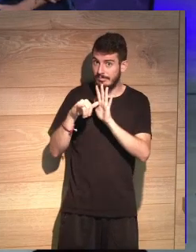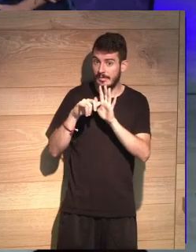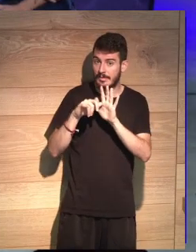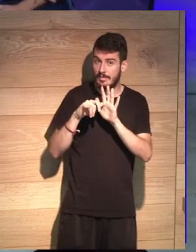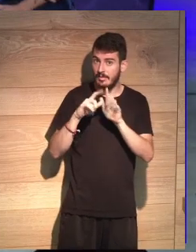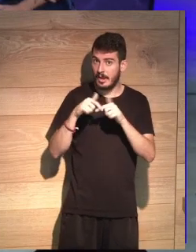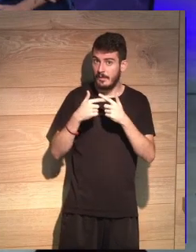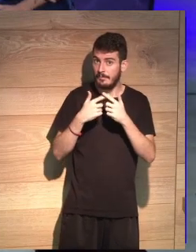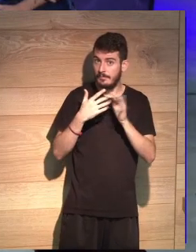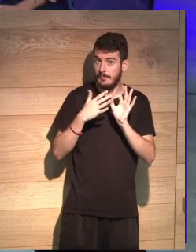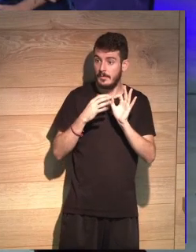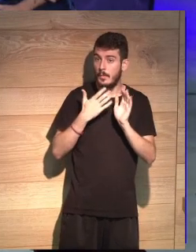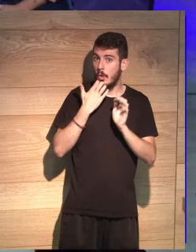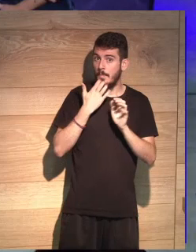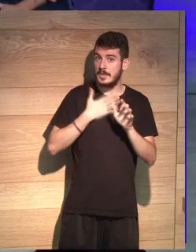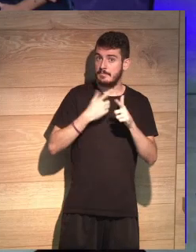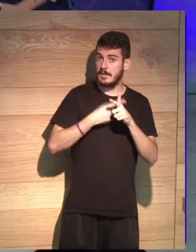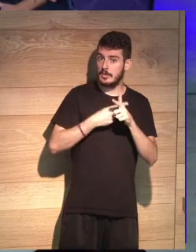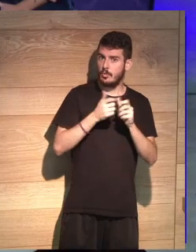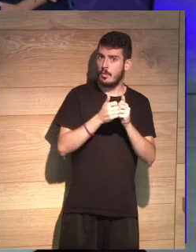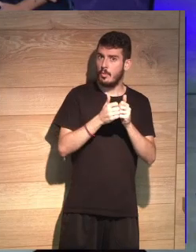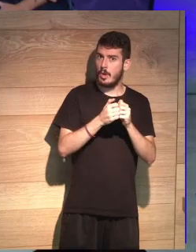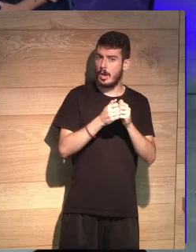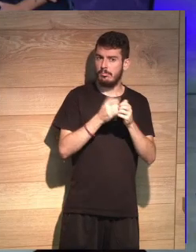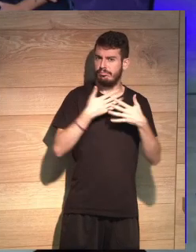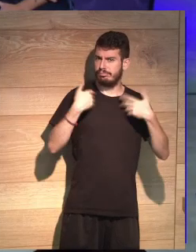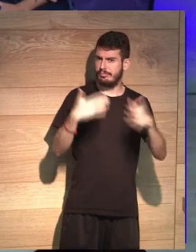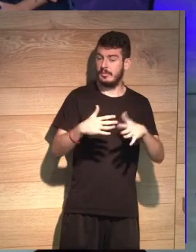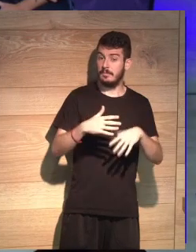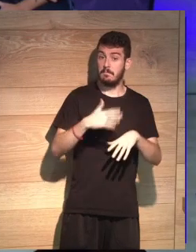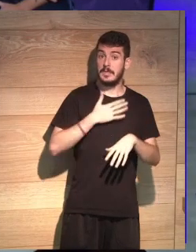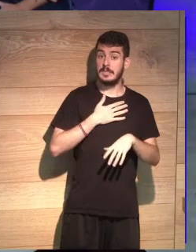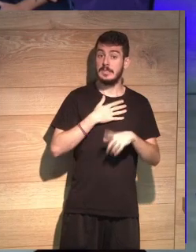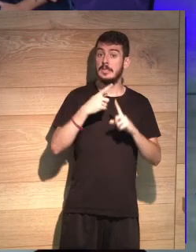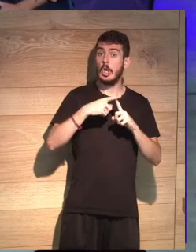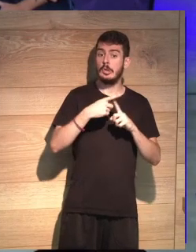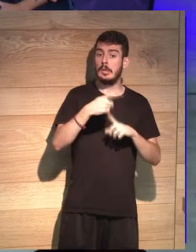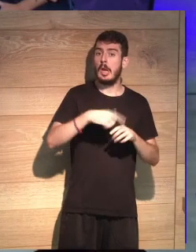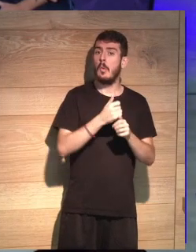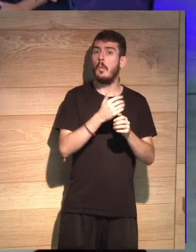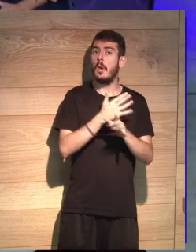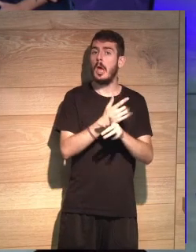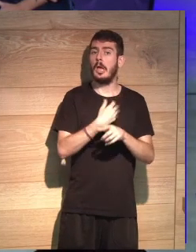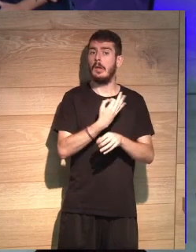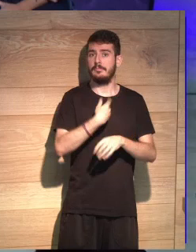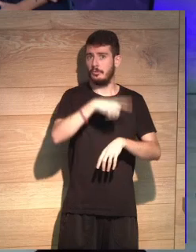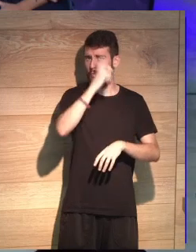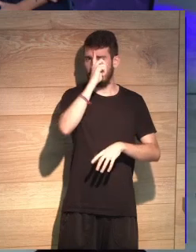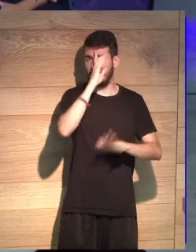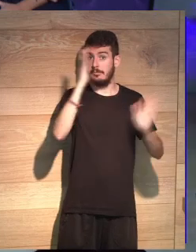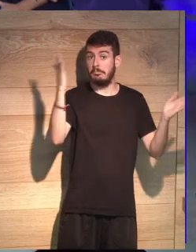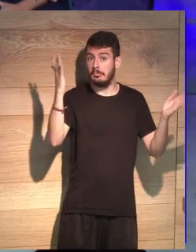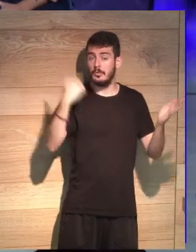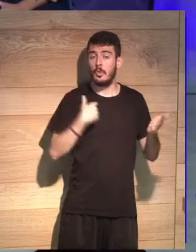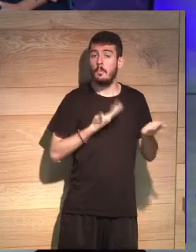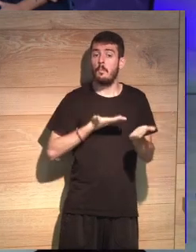In my family, my cousins, they play whatever they want, and my uncles, they don't